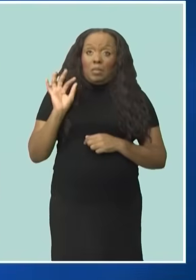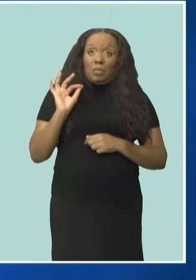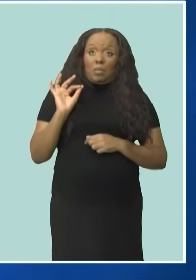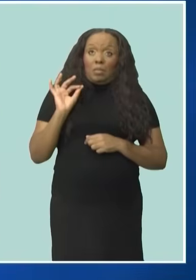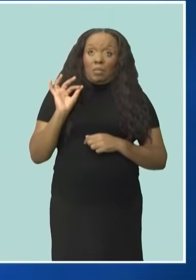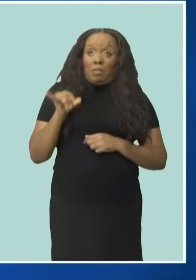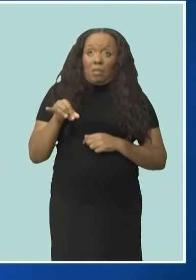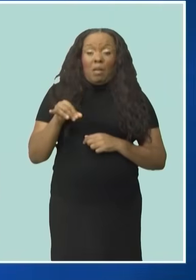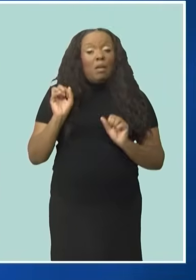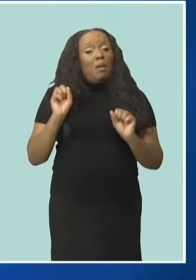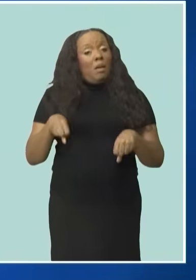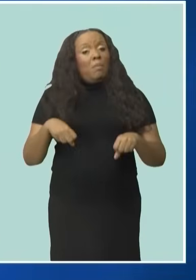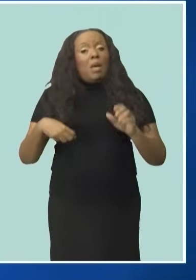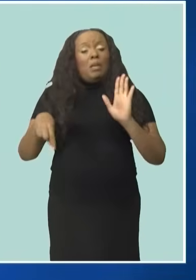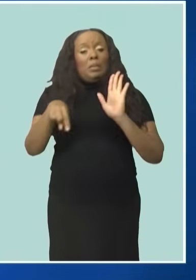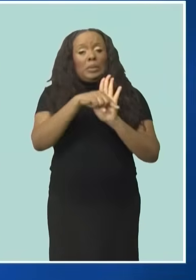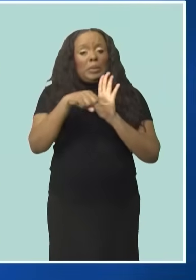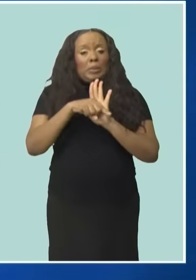negative